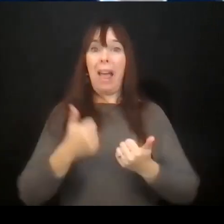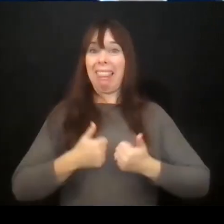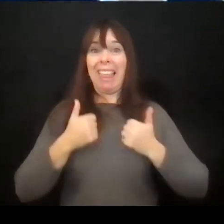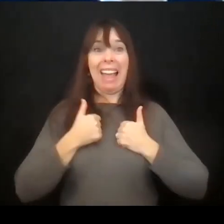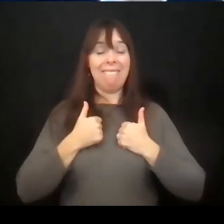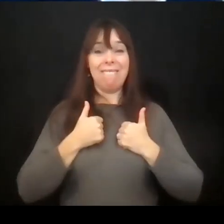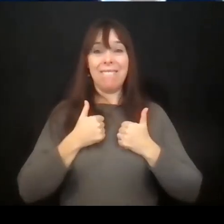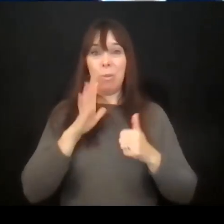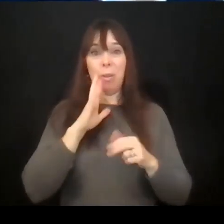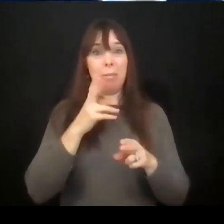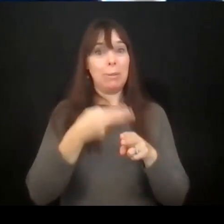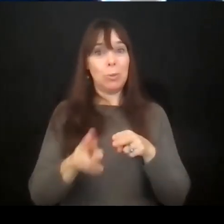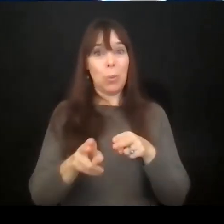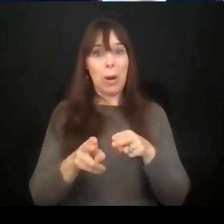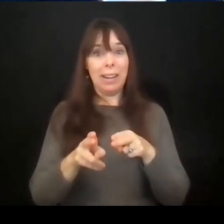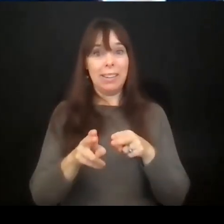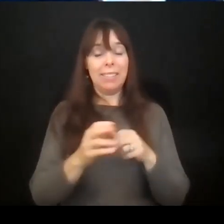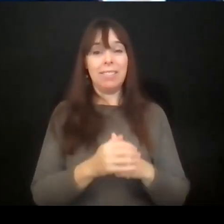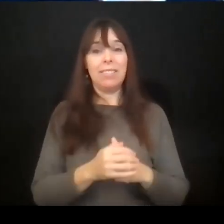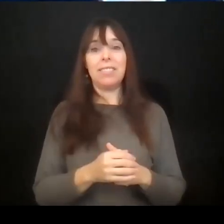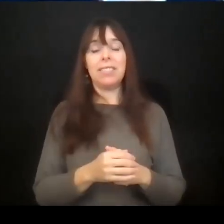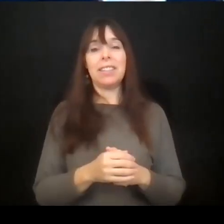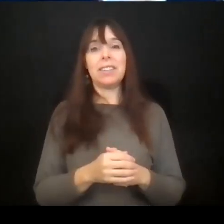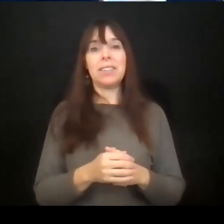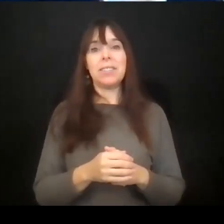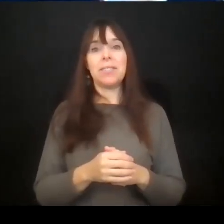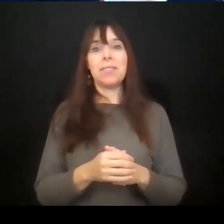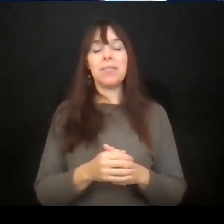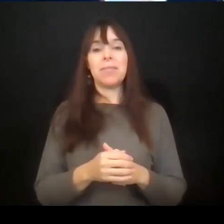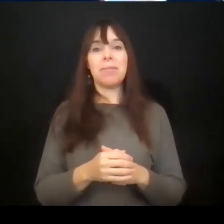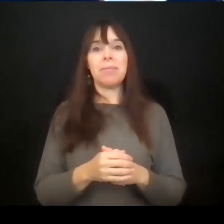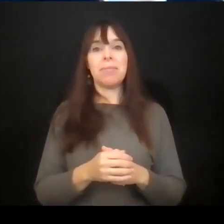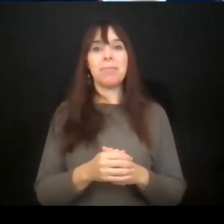short, and